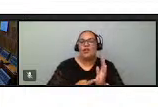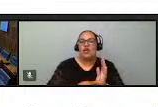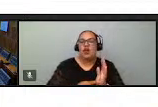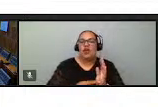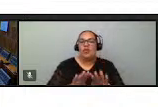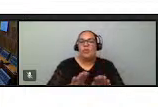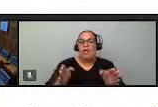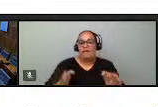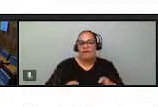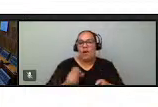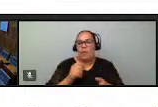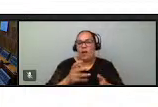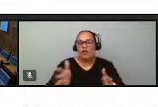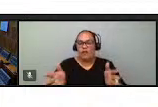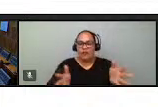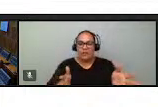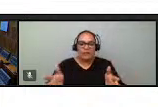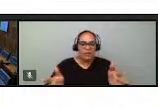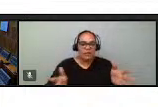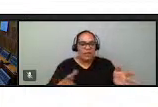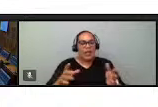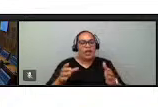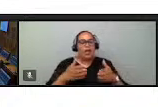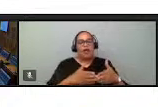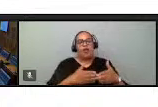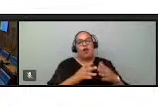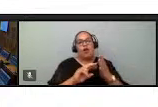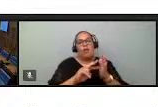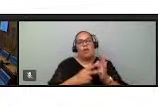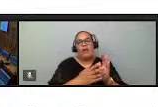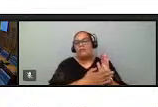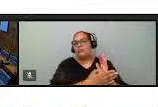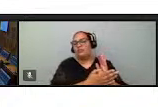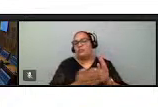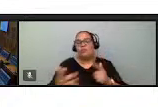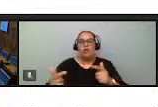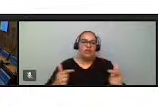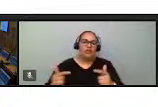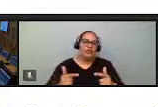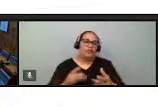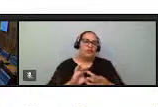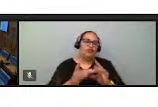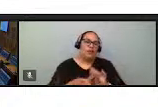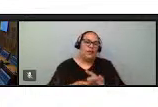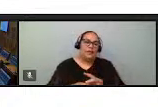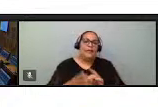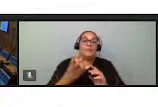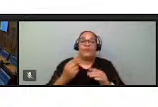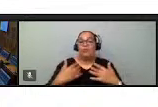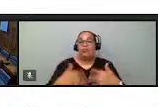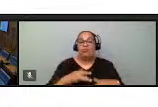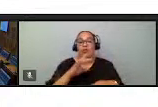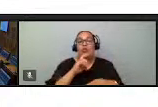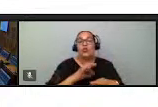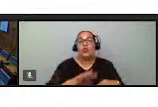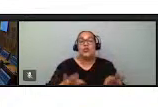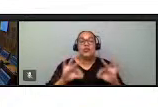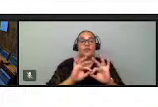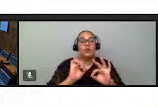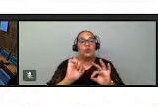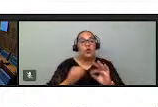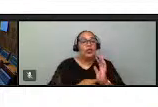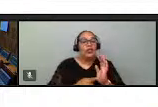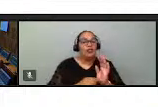platform to facilitate cargo planning across the entire Logistics chain there's incredibly useful uh